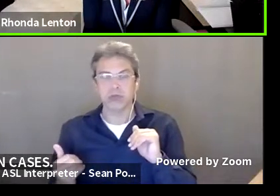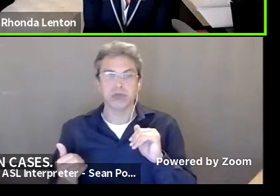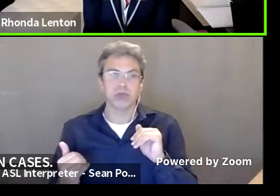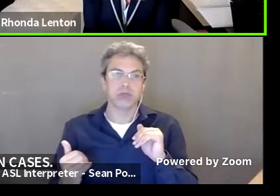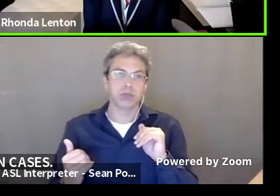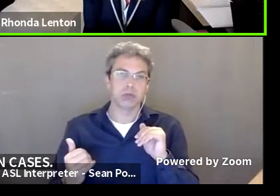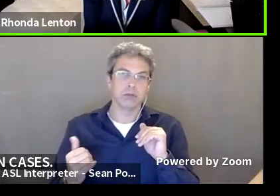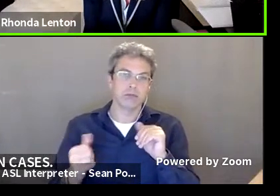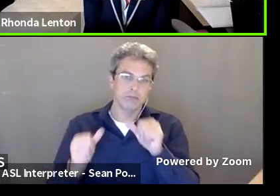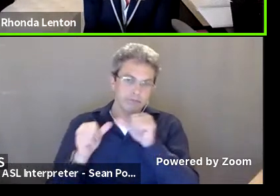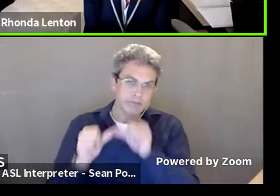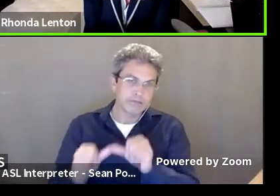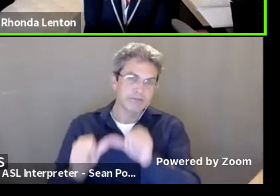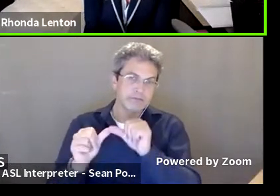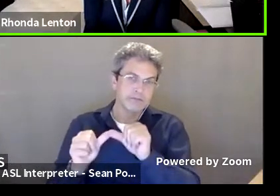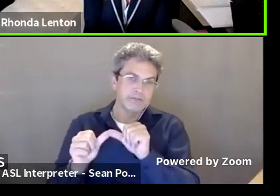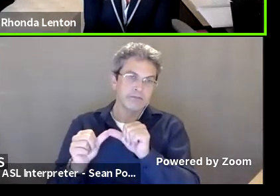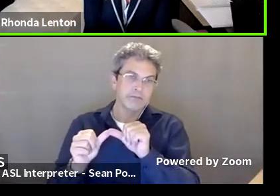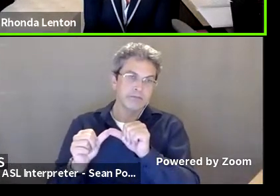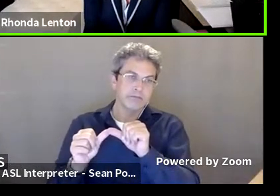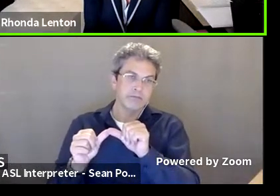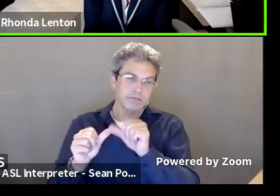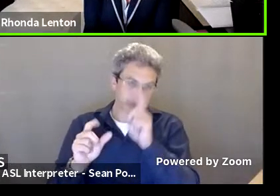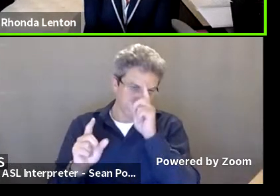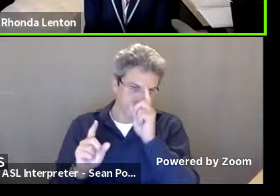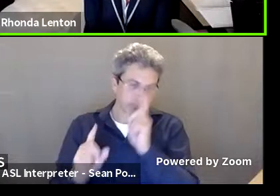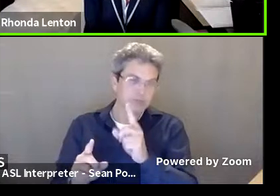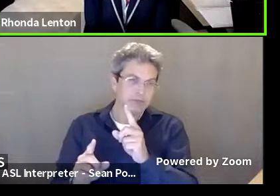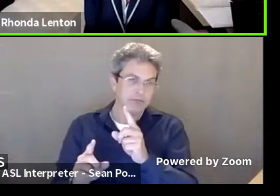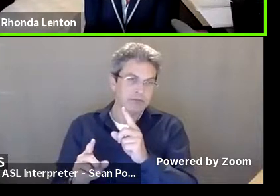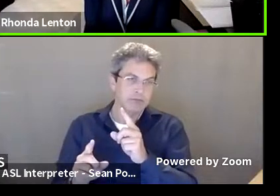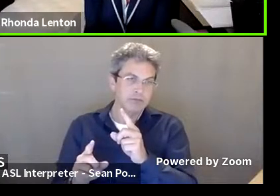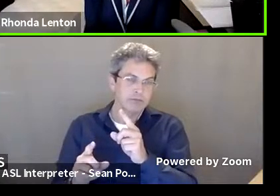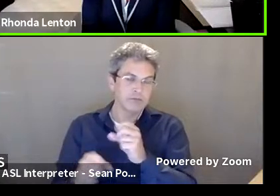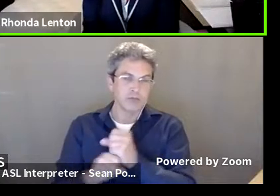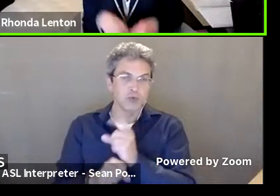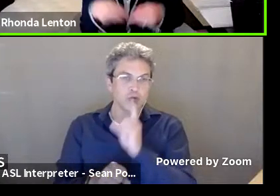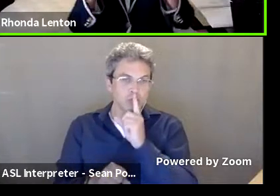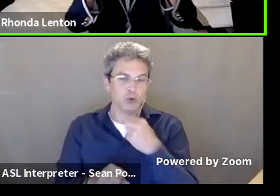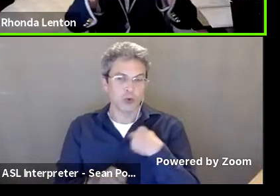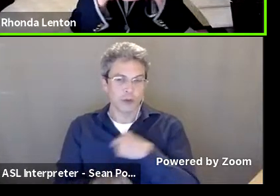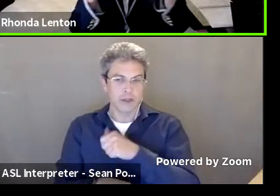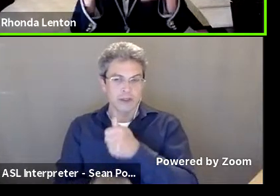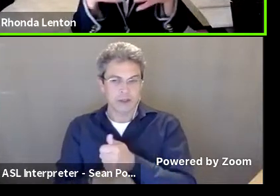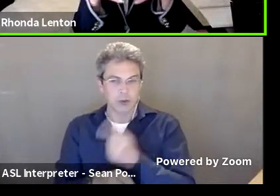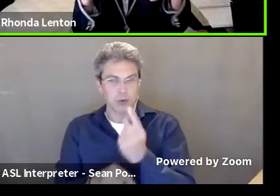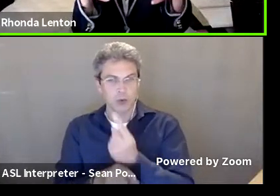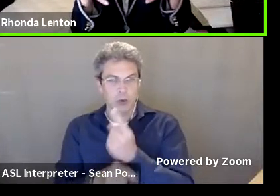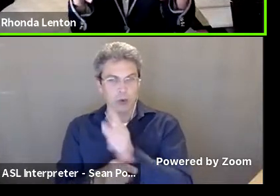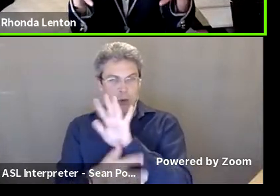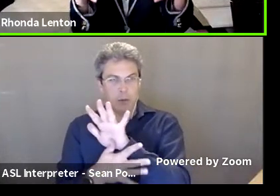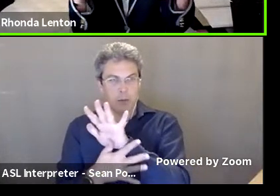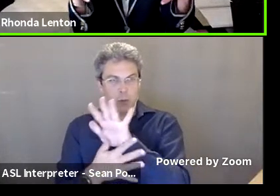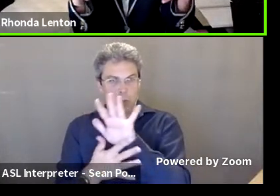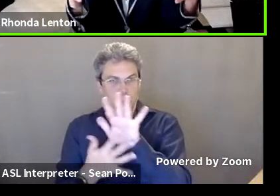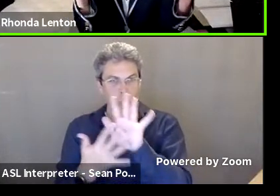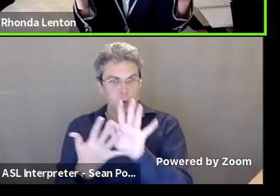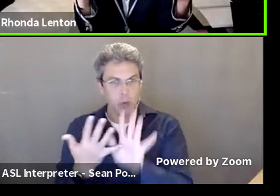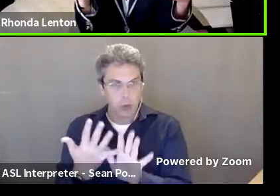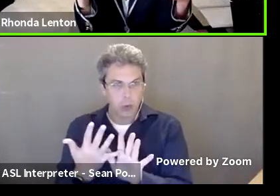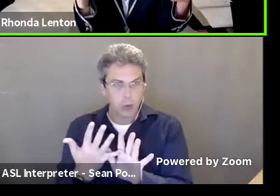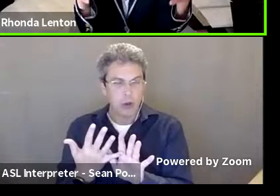forward with plans to, as we've said, to prioritize that kind of